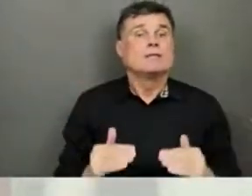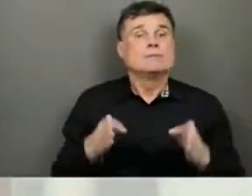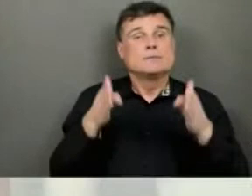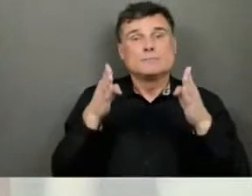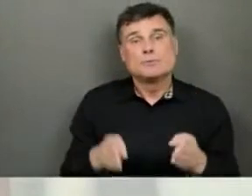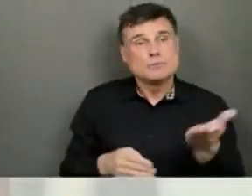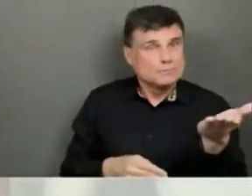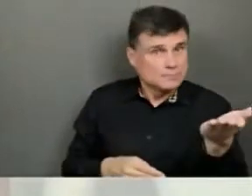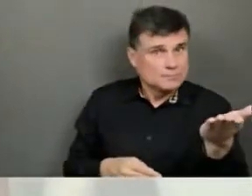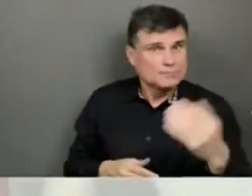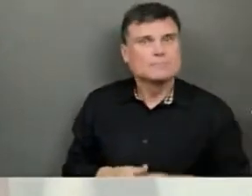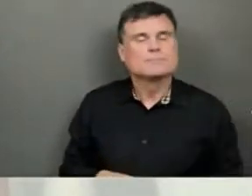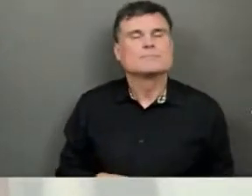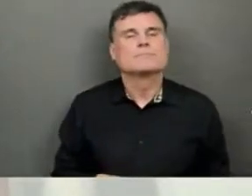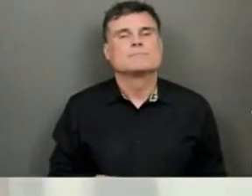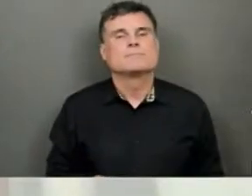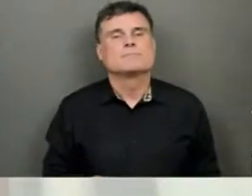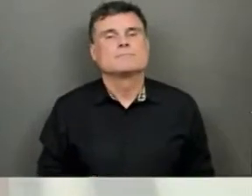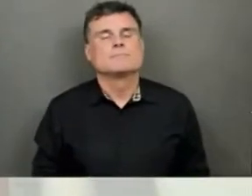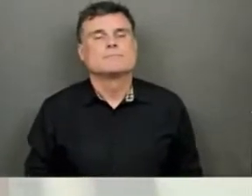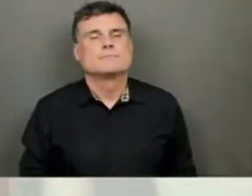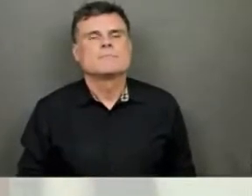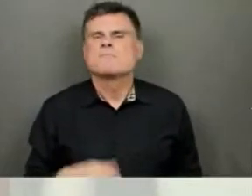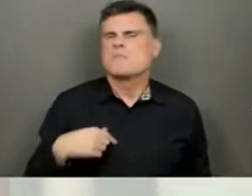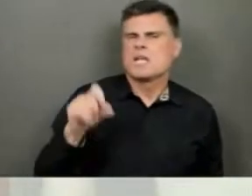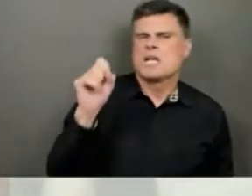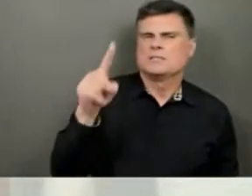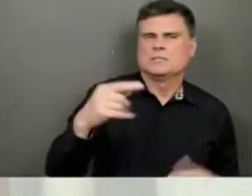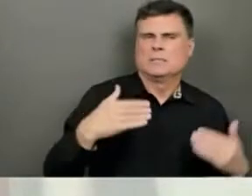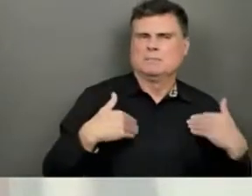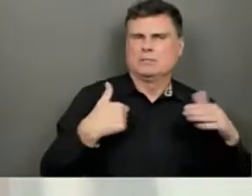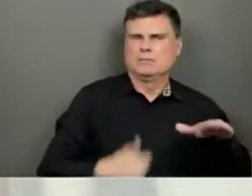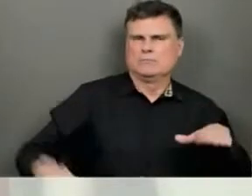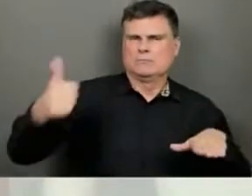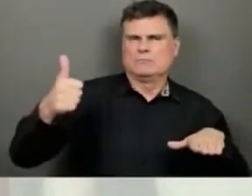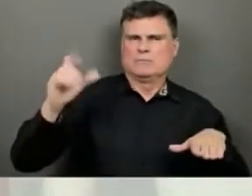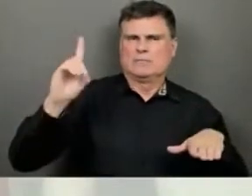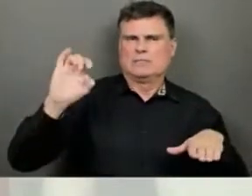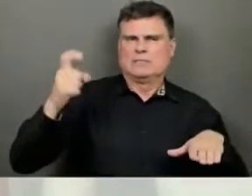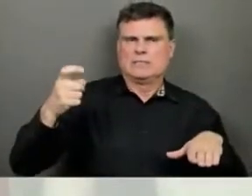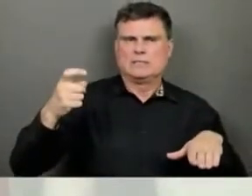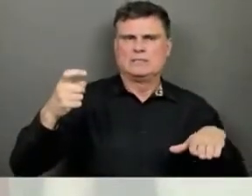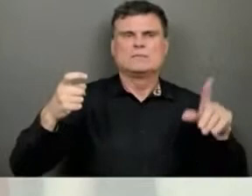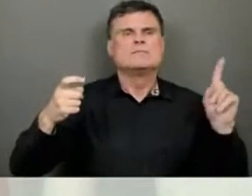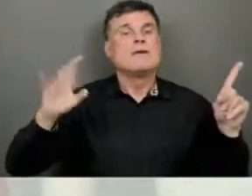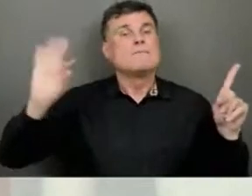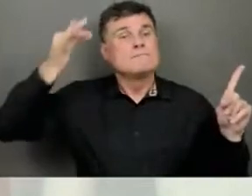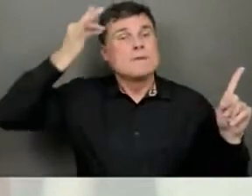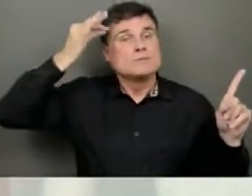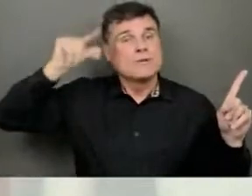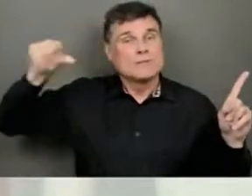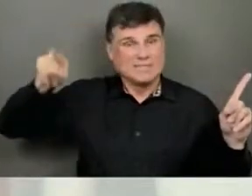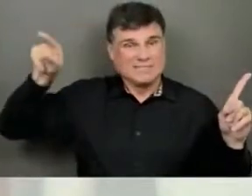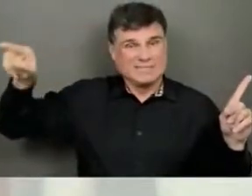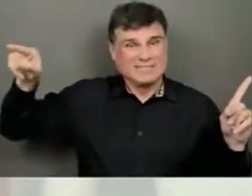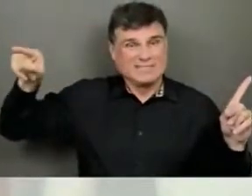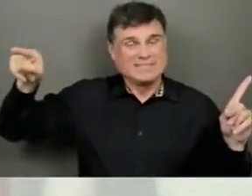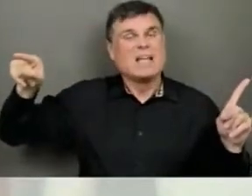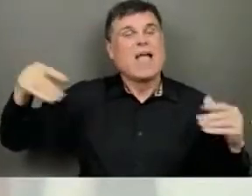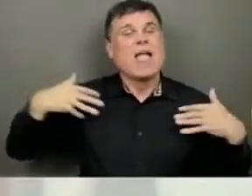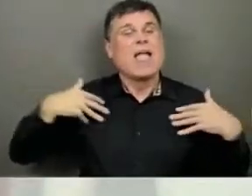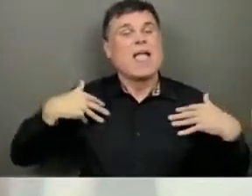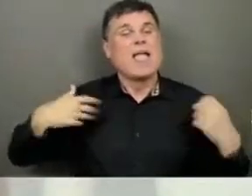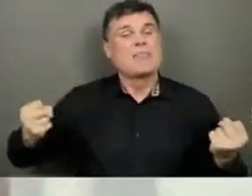Thanks. This is for Mr. Dix. The federal government is calling back 82 million in health funding, mostly related